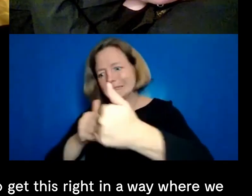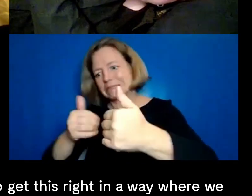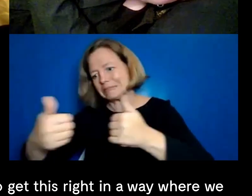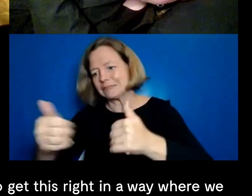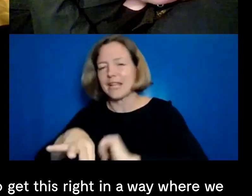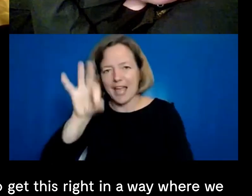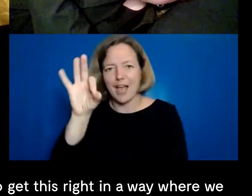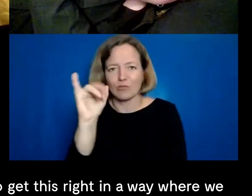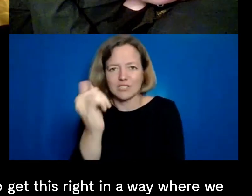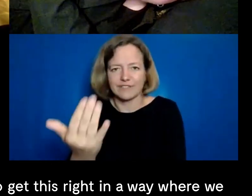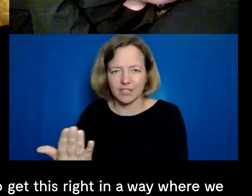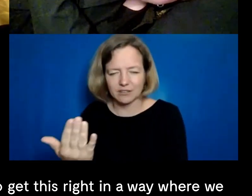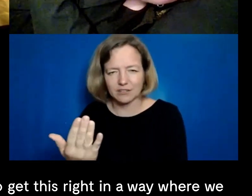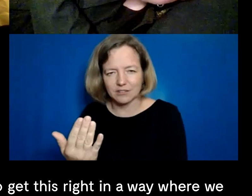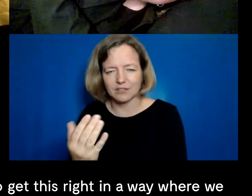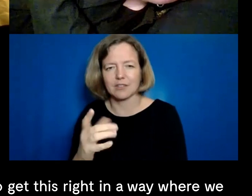to